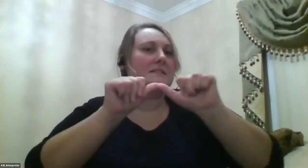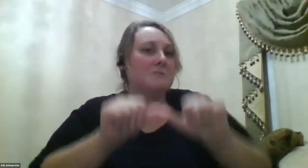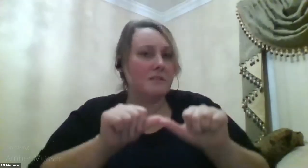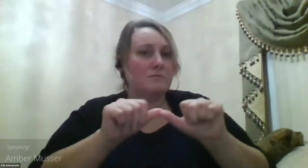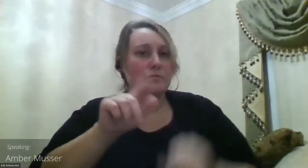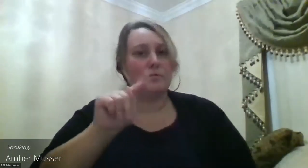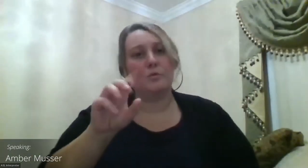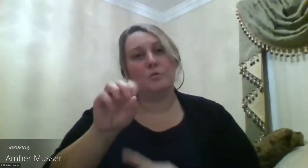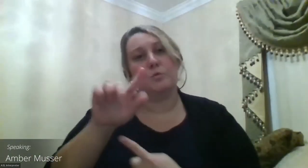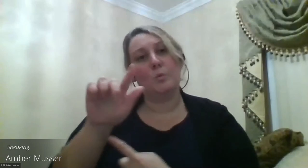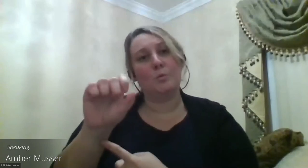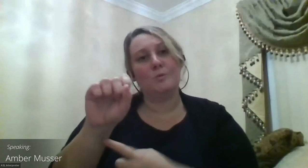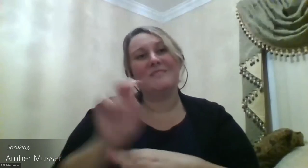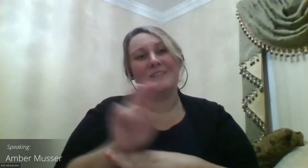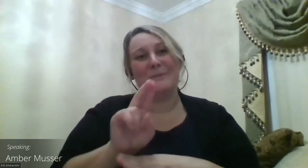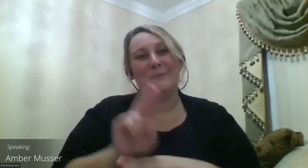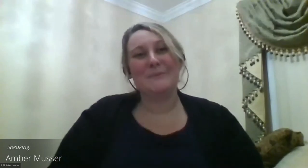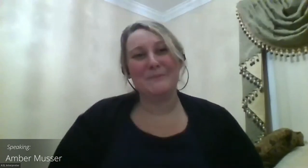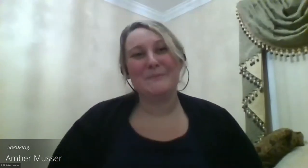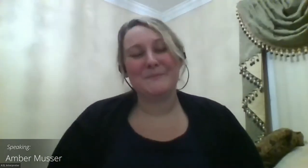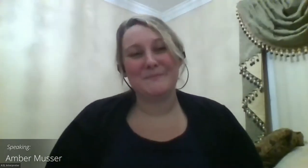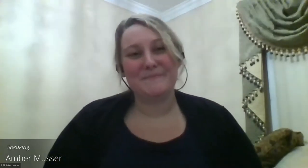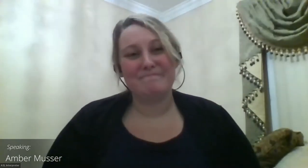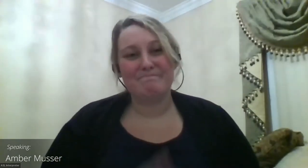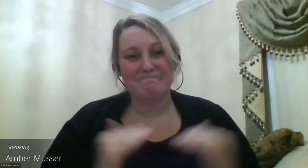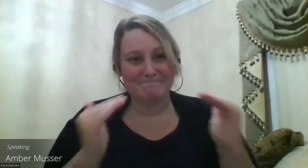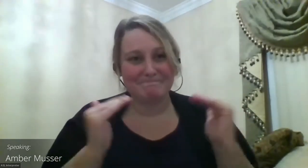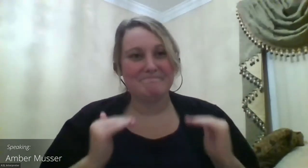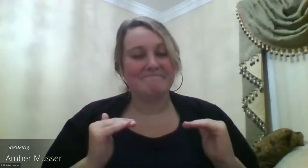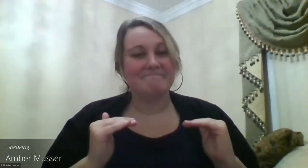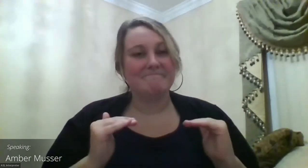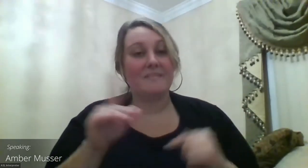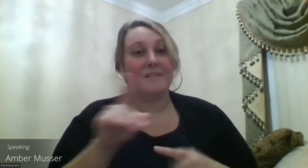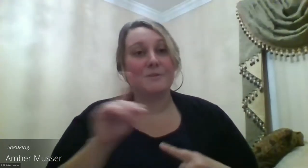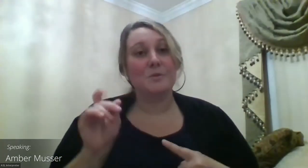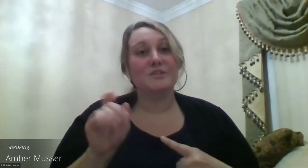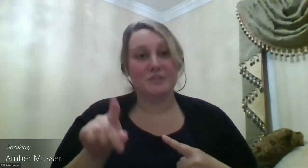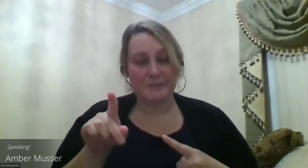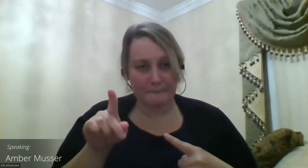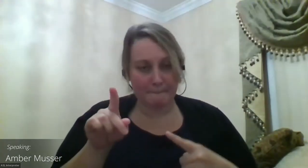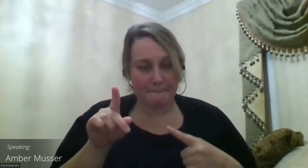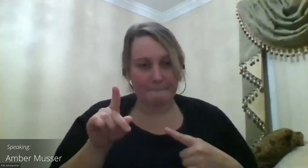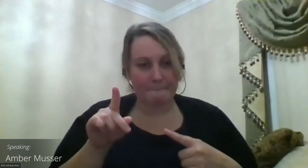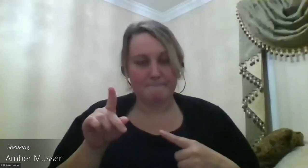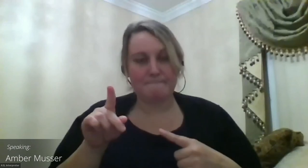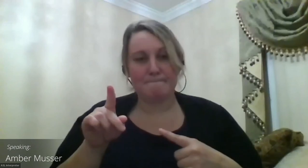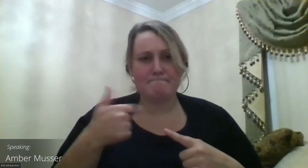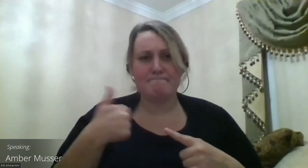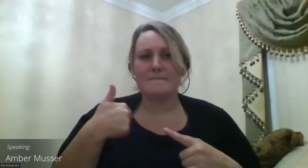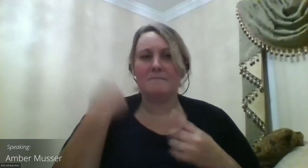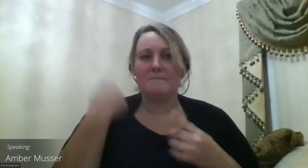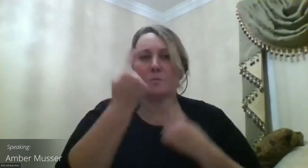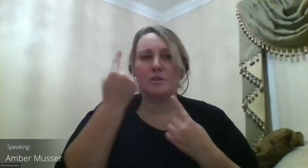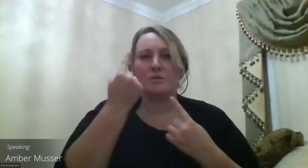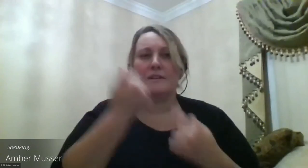Um, so we have a question from Shruti Shankar who says, a question I've had that I've been wrestling with myself is how you balance both urgency,